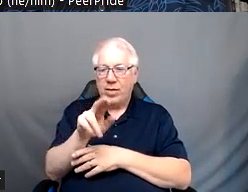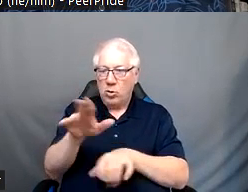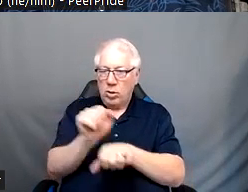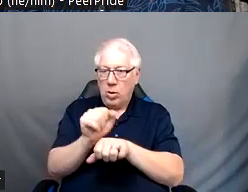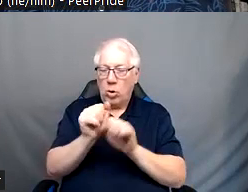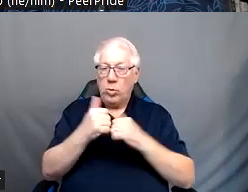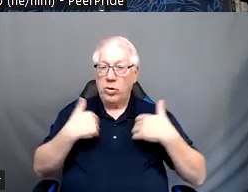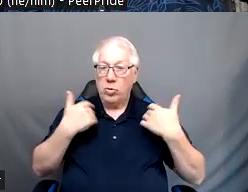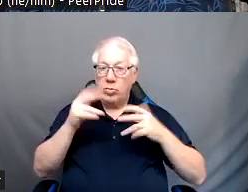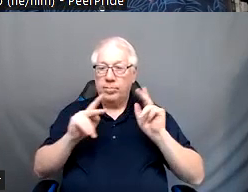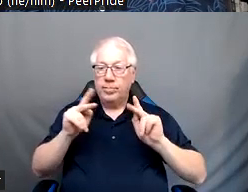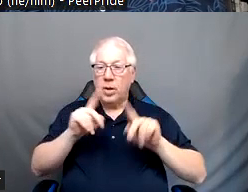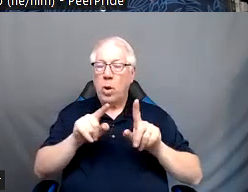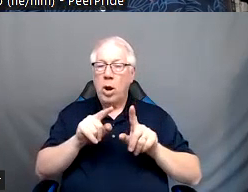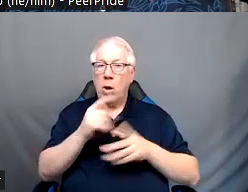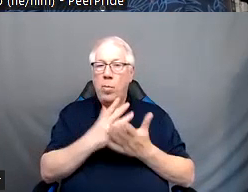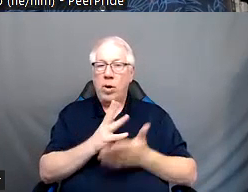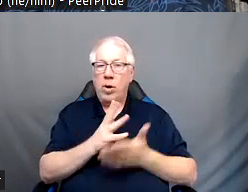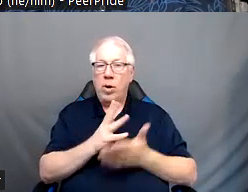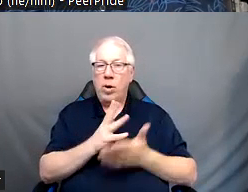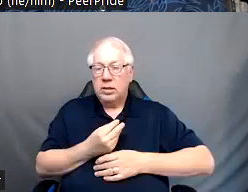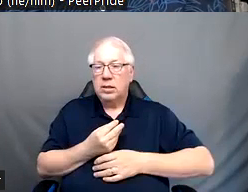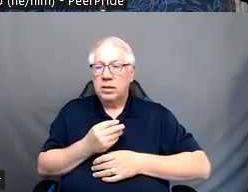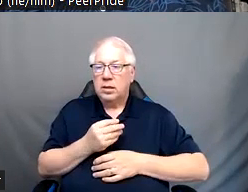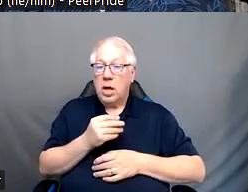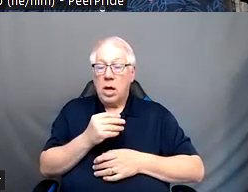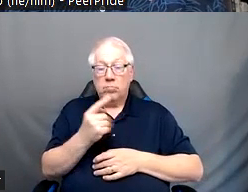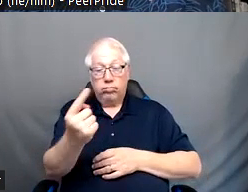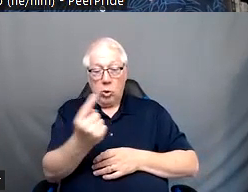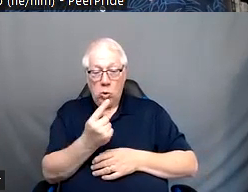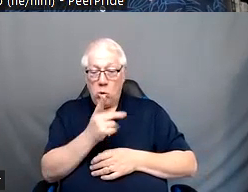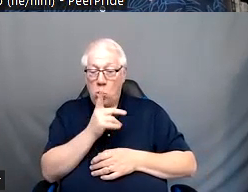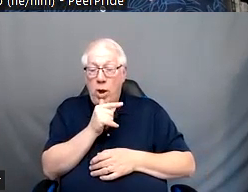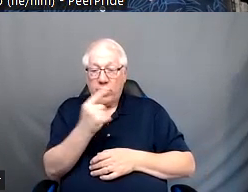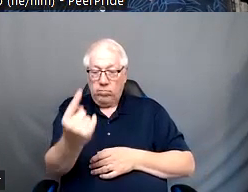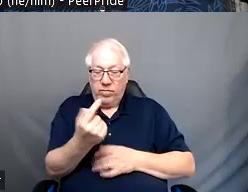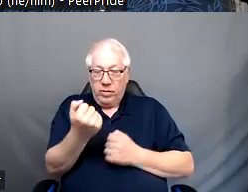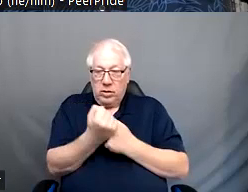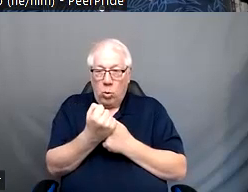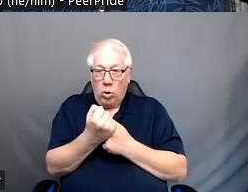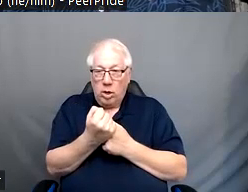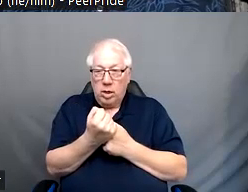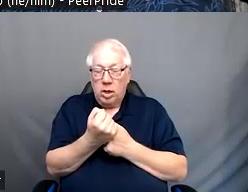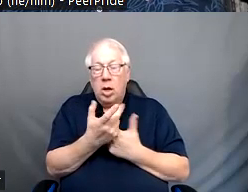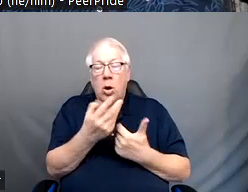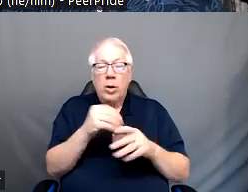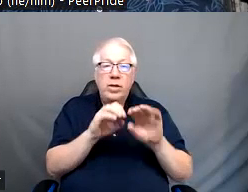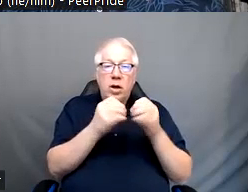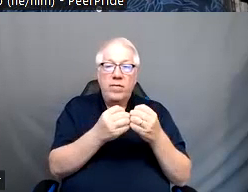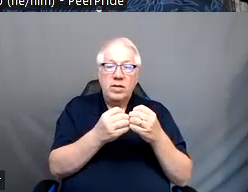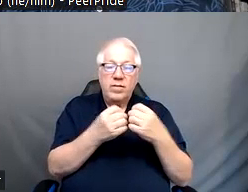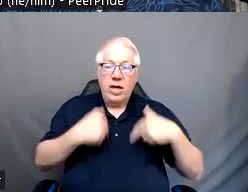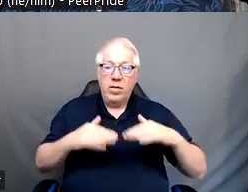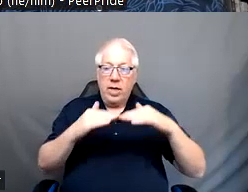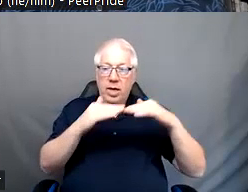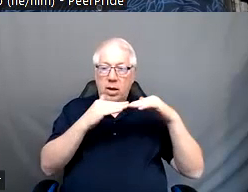youth, but I know that part of Trans Haven is working with whoever comes to you for support, and also in the Office of Health Equity. We